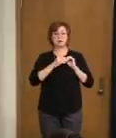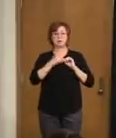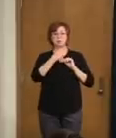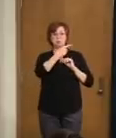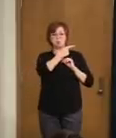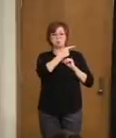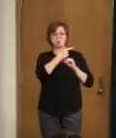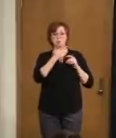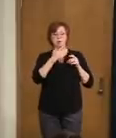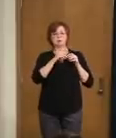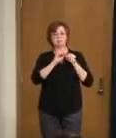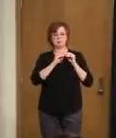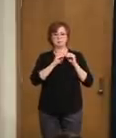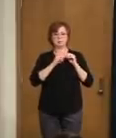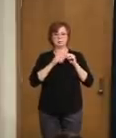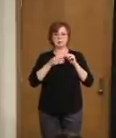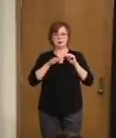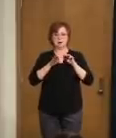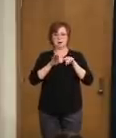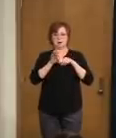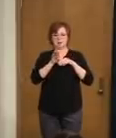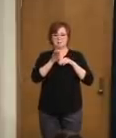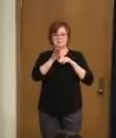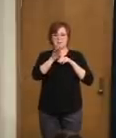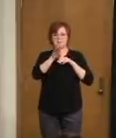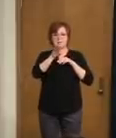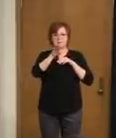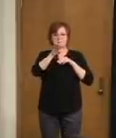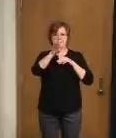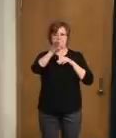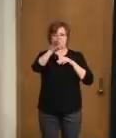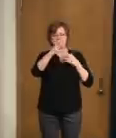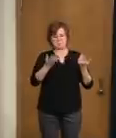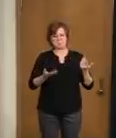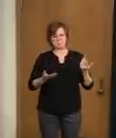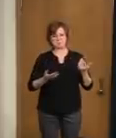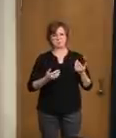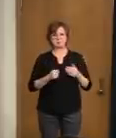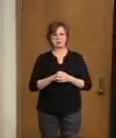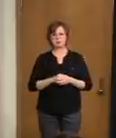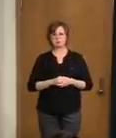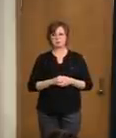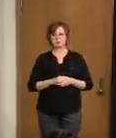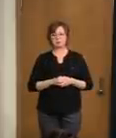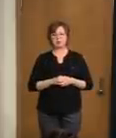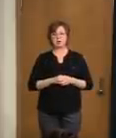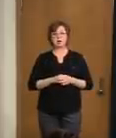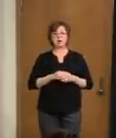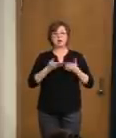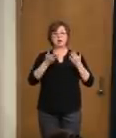daily average case numbers and test positivity. This slide is also important. This really shows